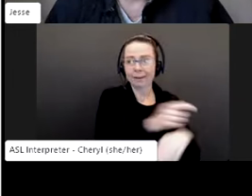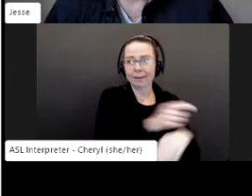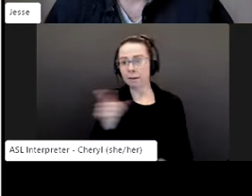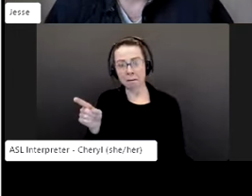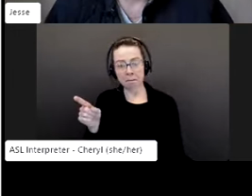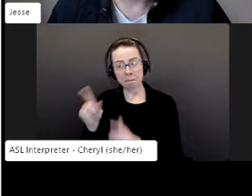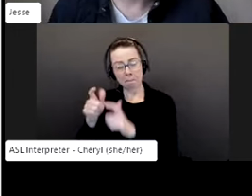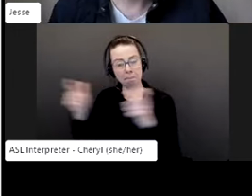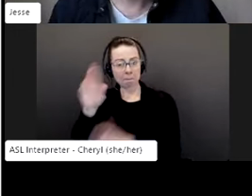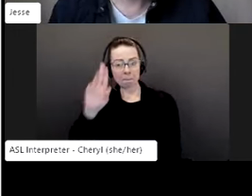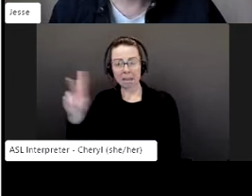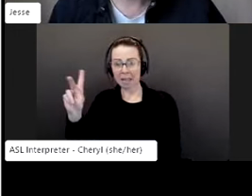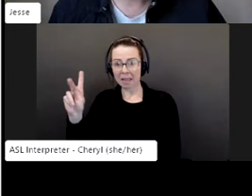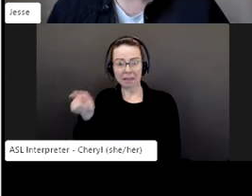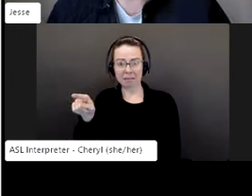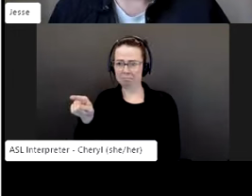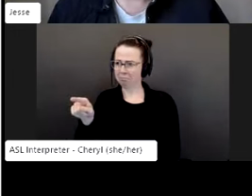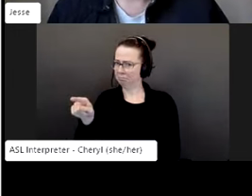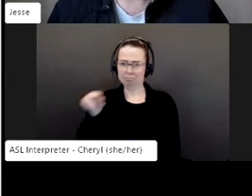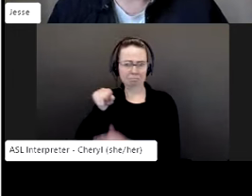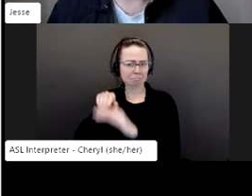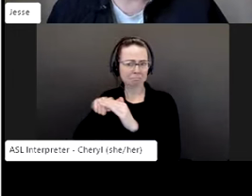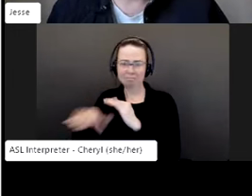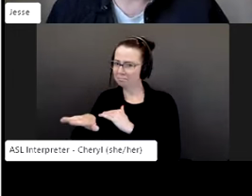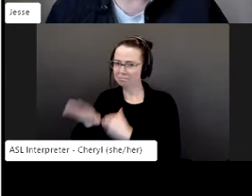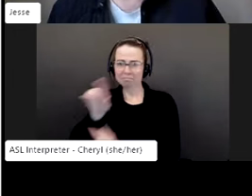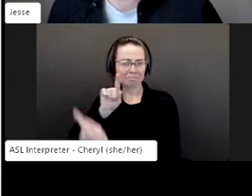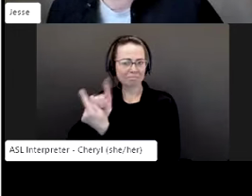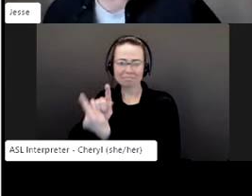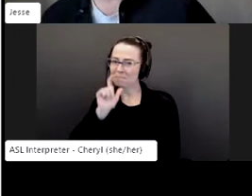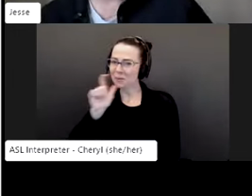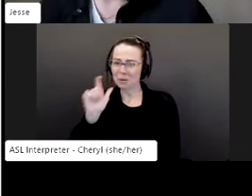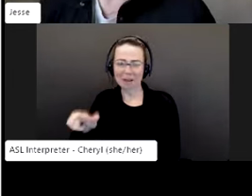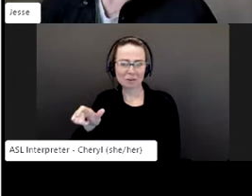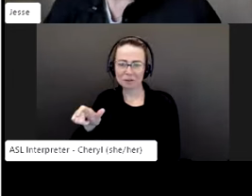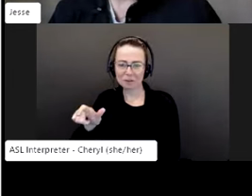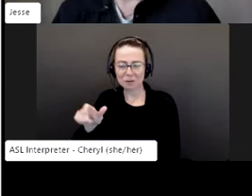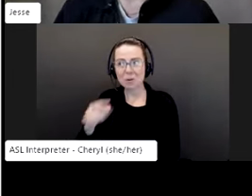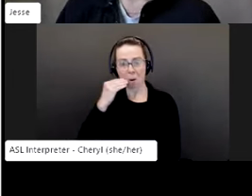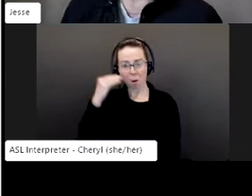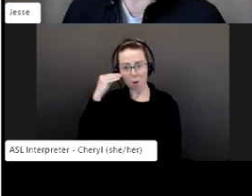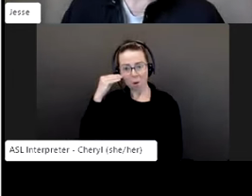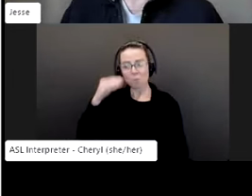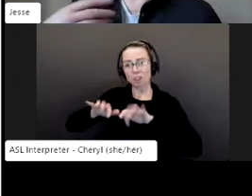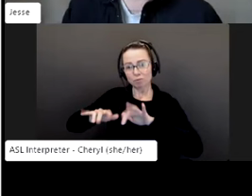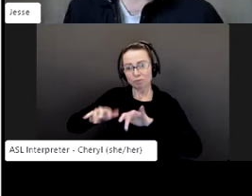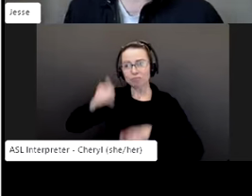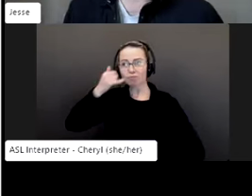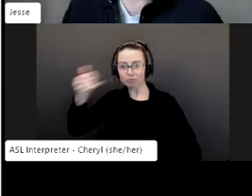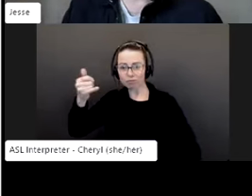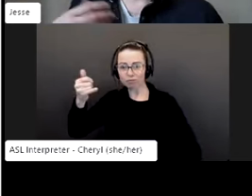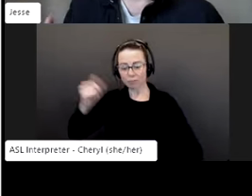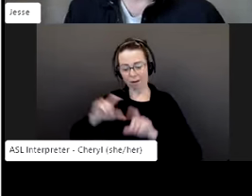for online banking at home as long as you have a bank card with you. And so